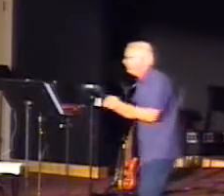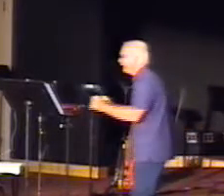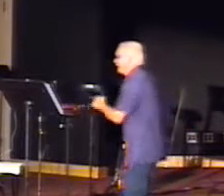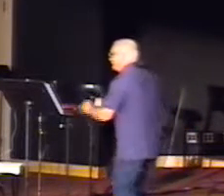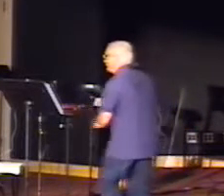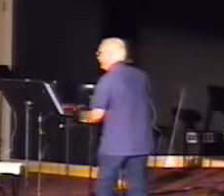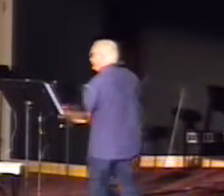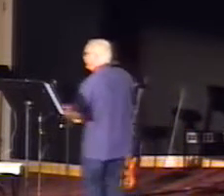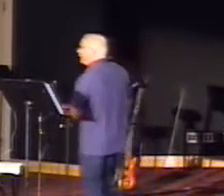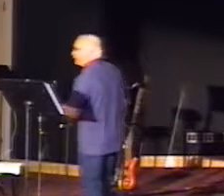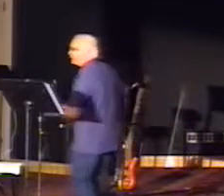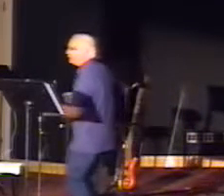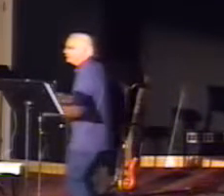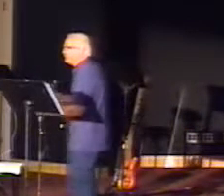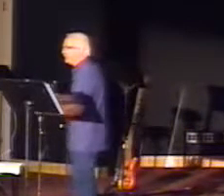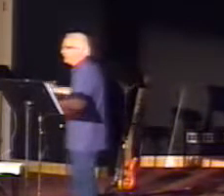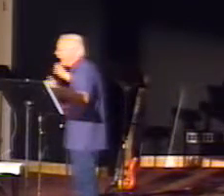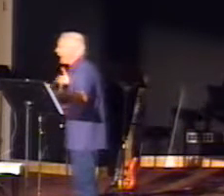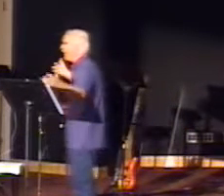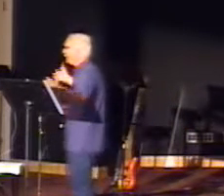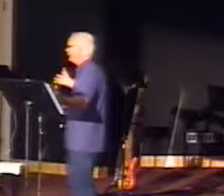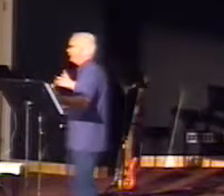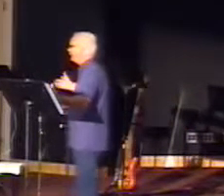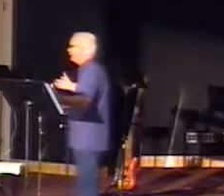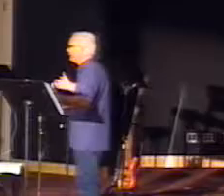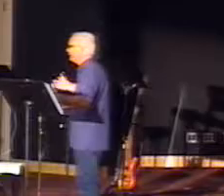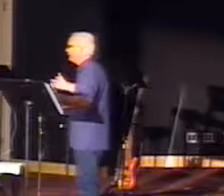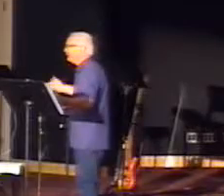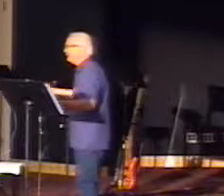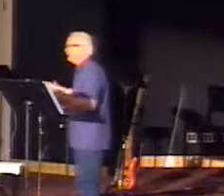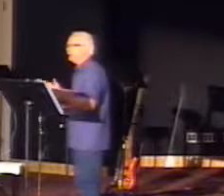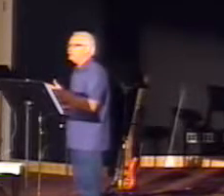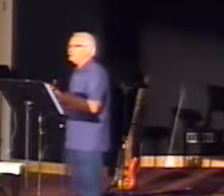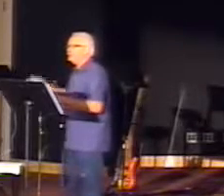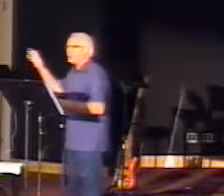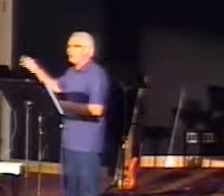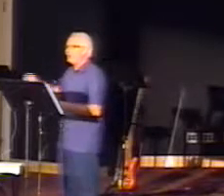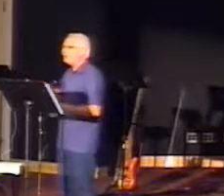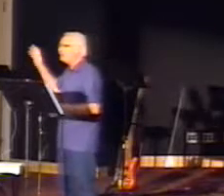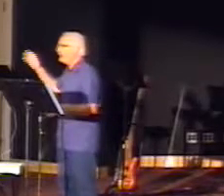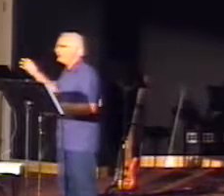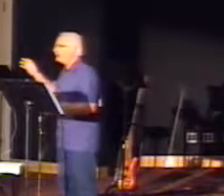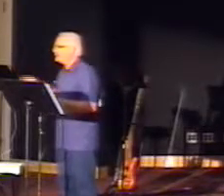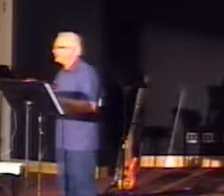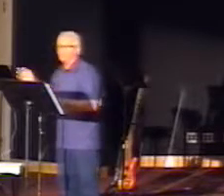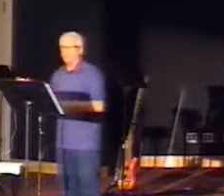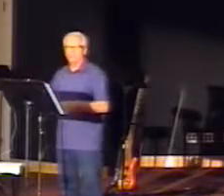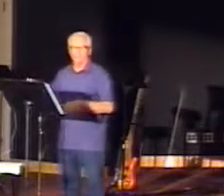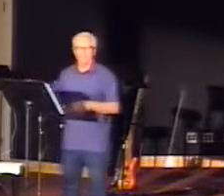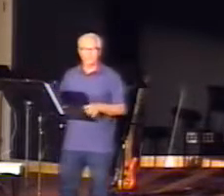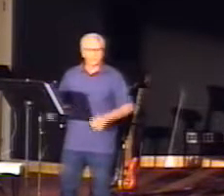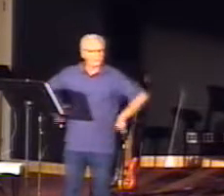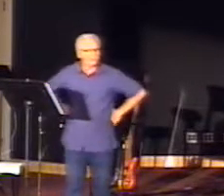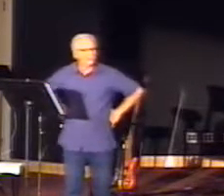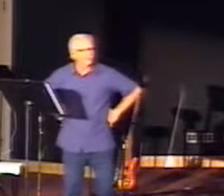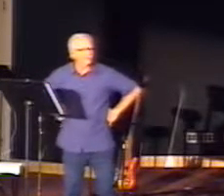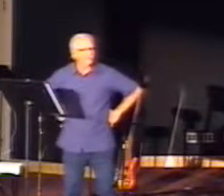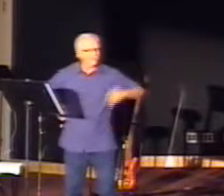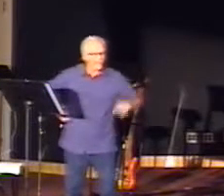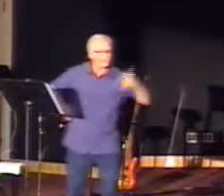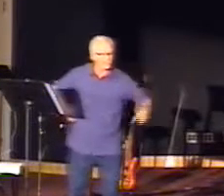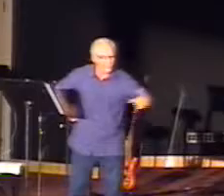everywhere you go. If you go out the door, she's like, hey! And at first she says, bye-bye, bye-bye, because it's something new, right? But after a while, it's